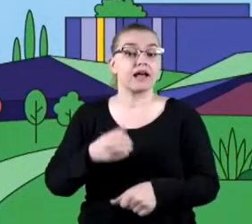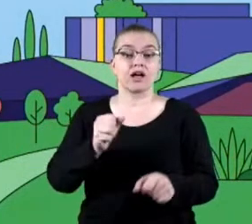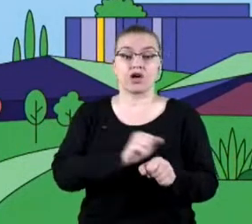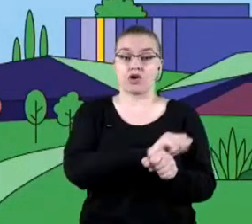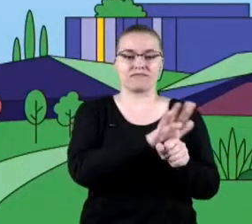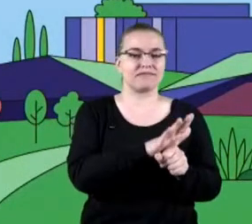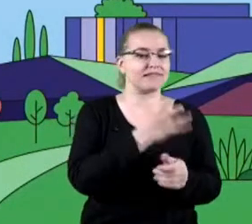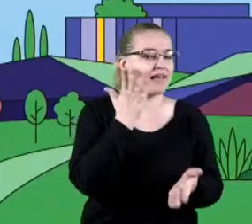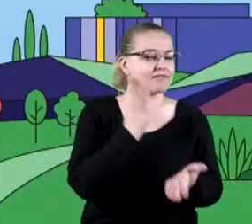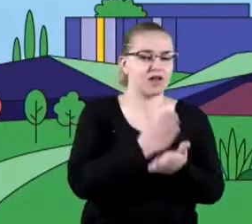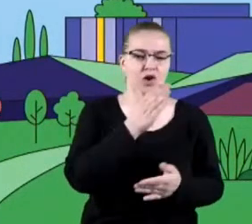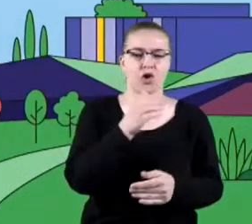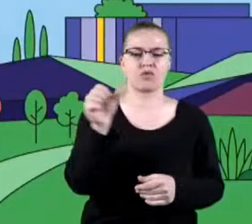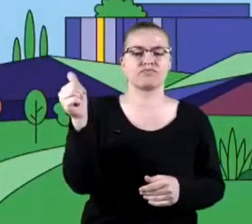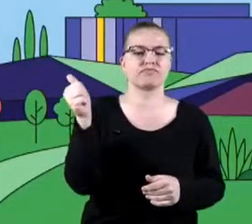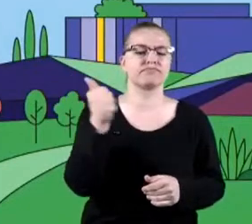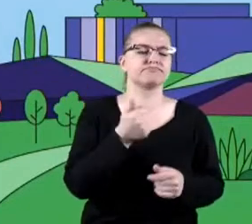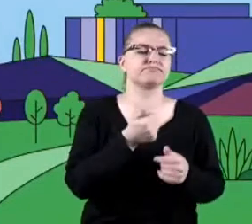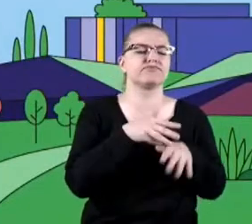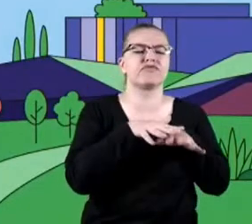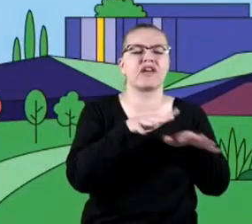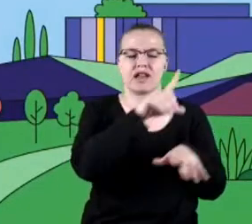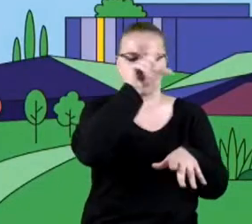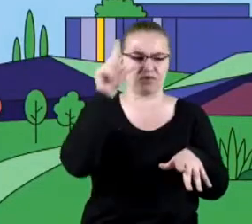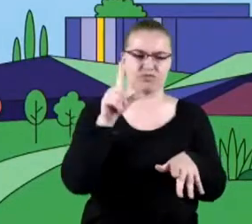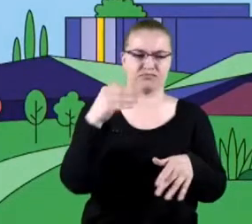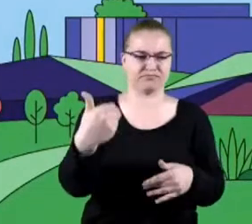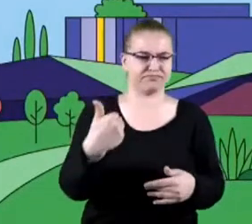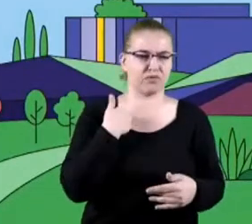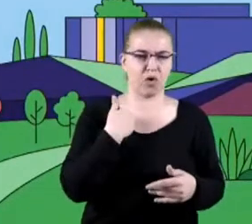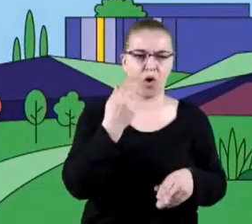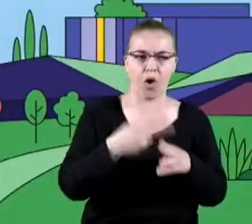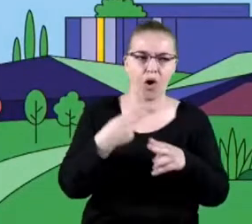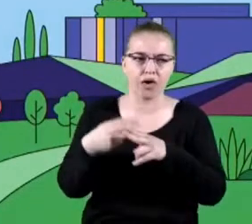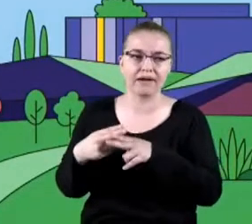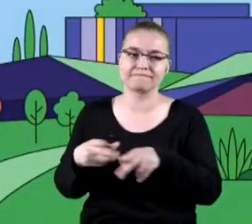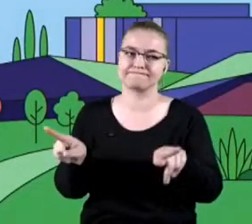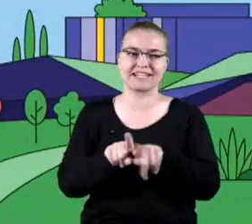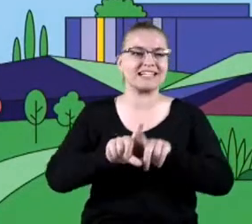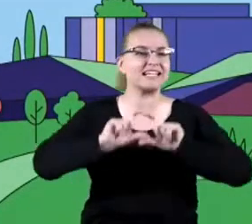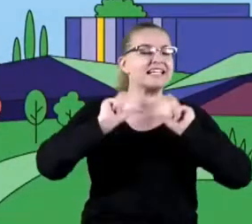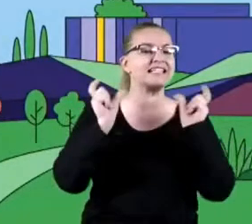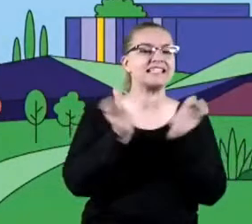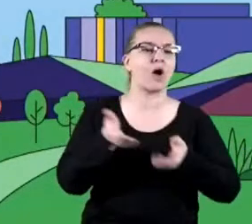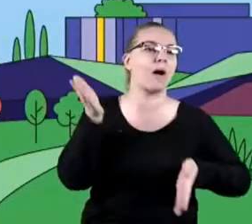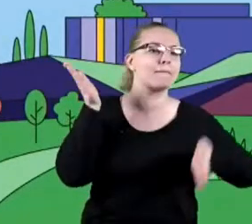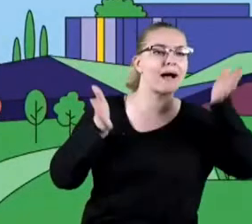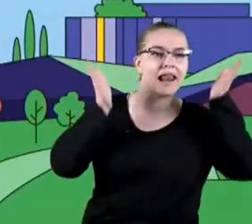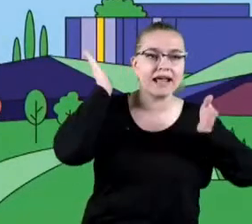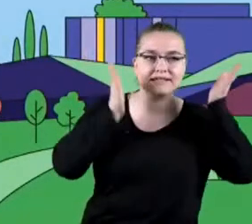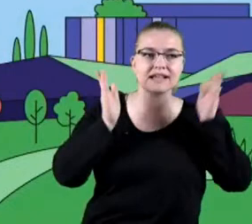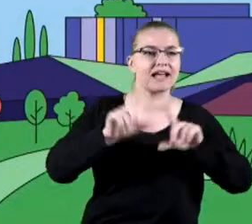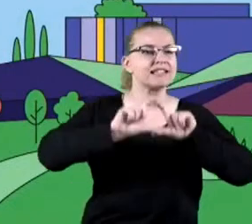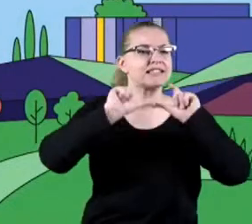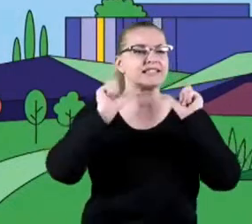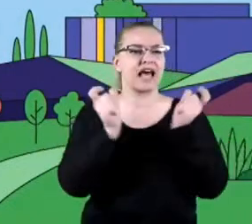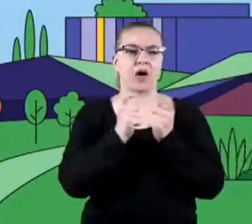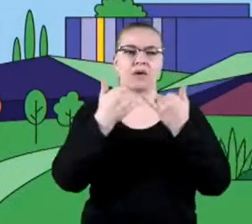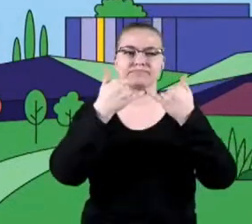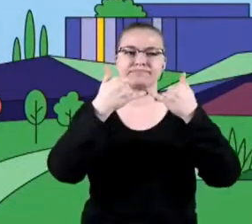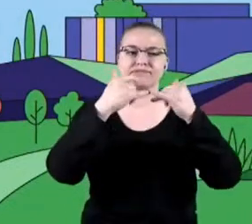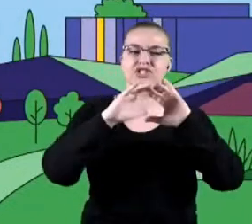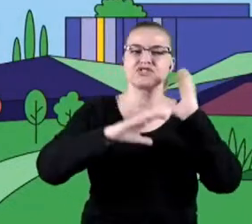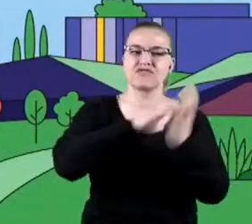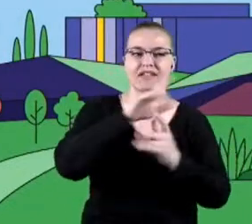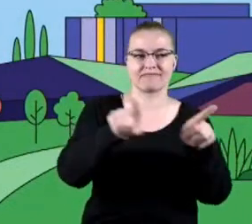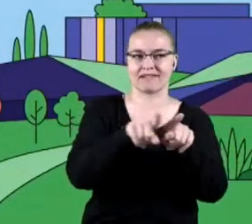900,000 population of the city, but also the whole of Malaysia and the rest of the world. The flood inundated our